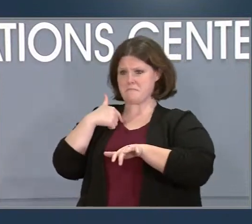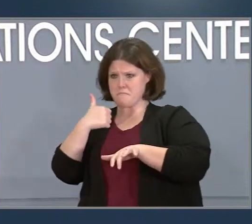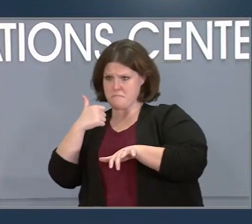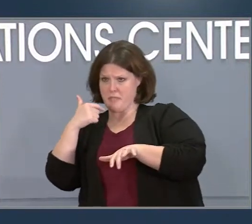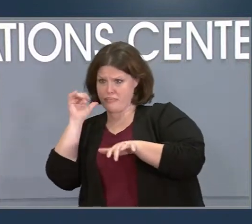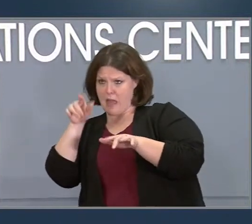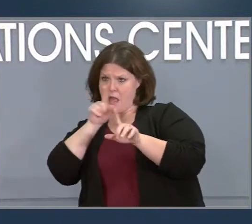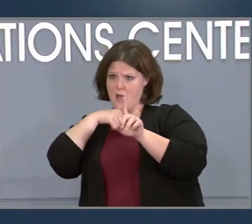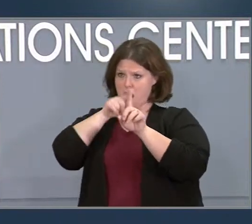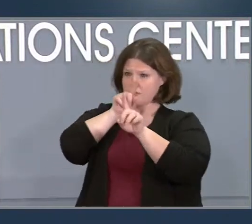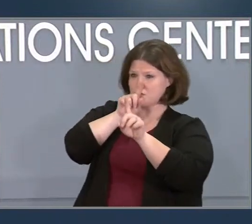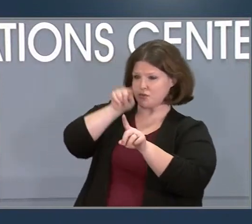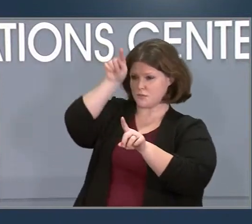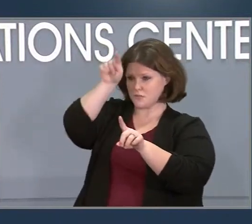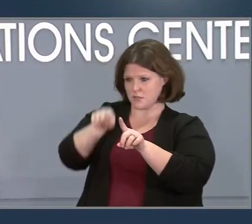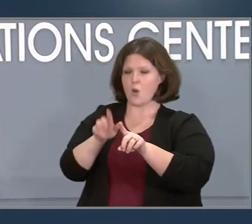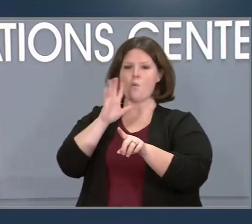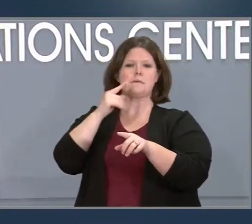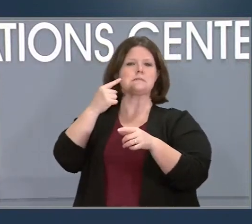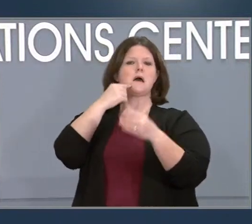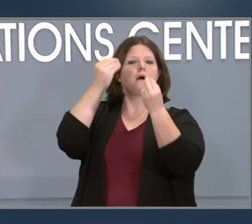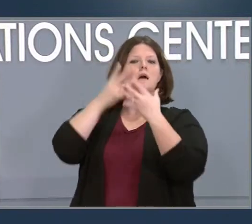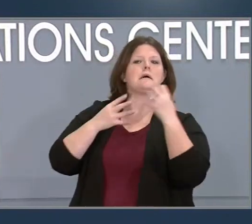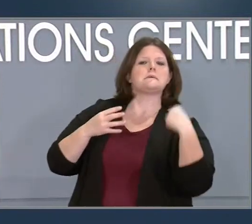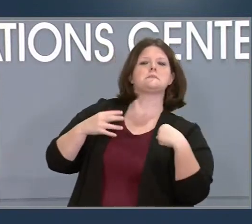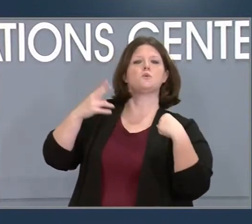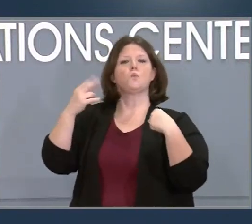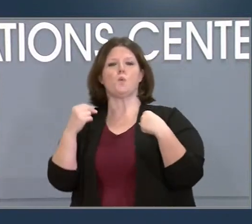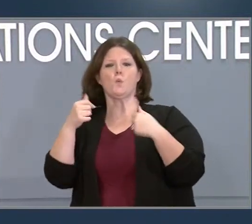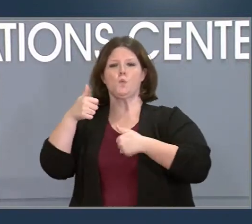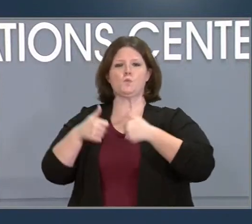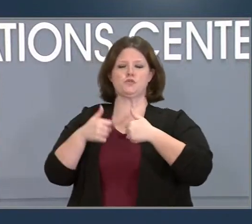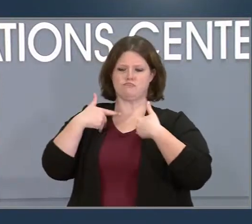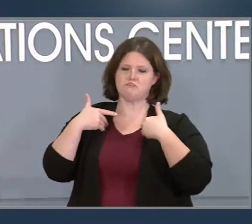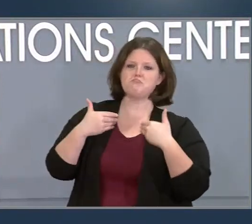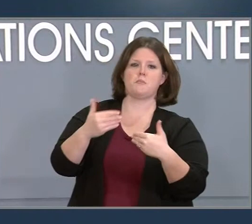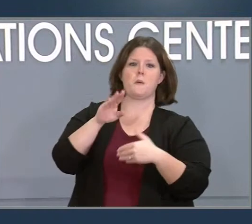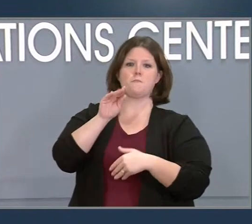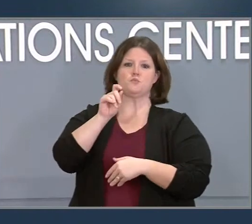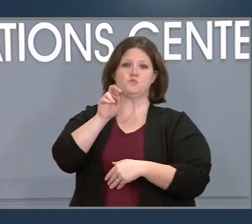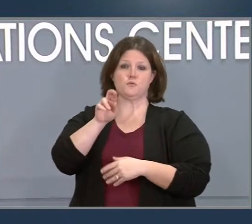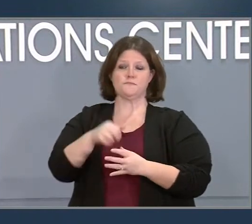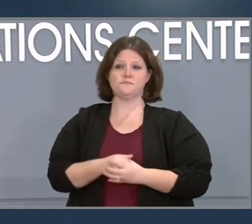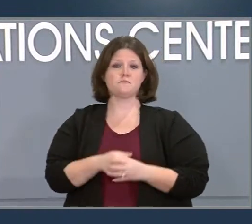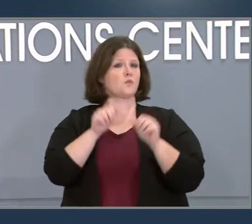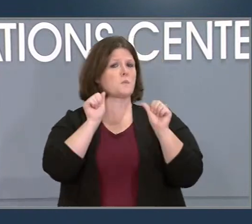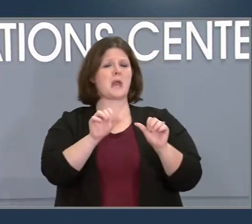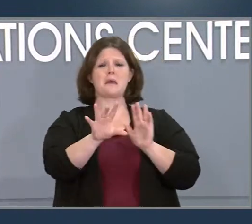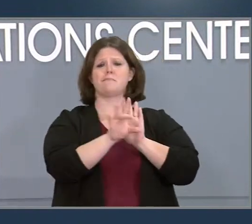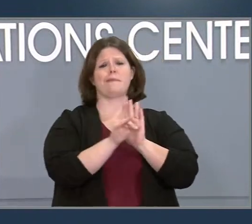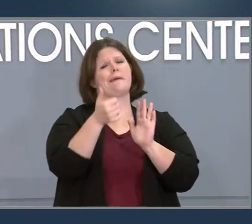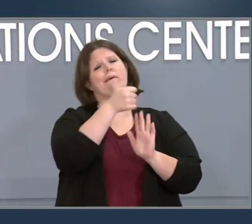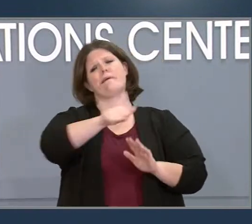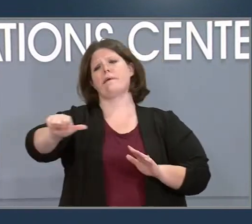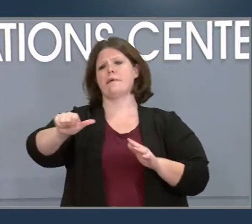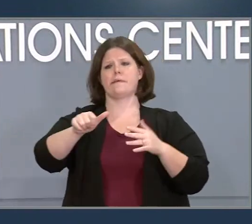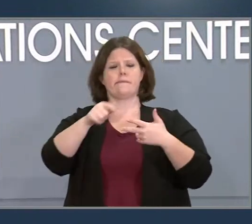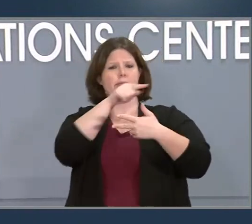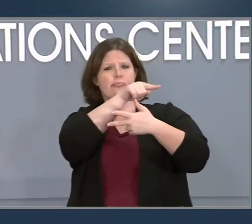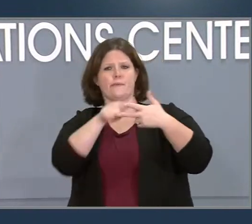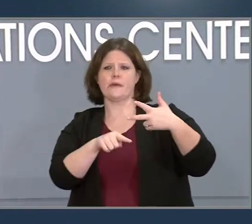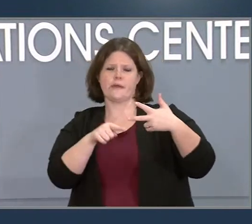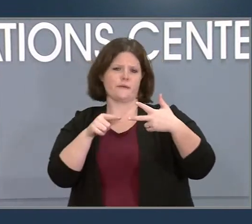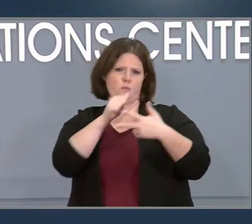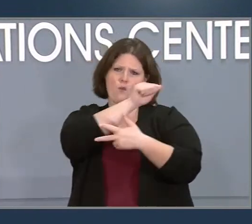any brand you want, or you can stick with the one you originally got. The good news is all are safe and all